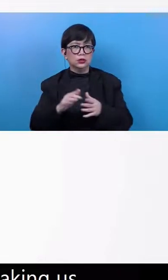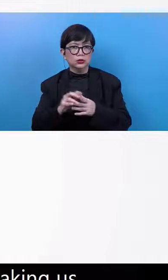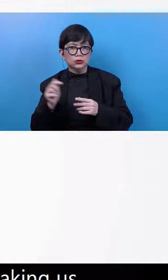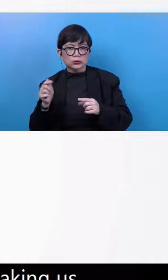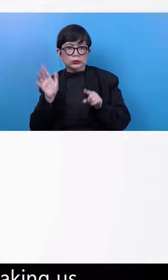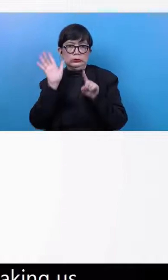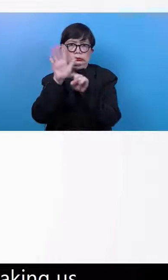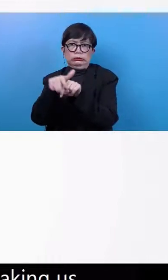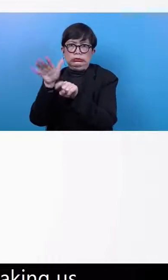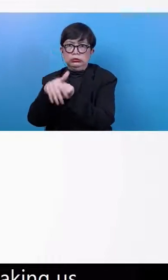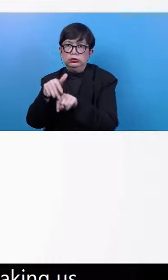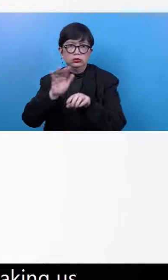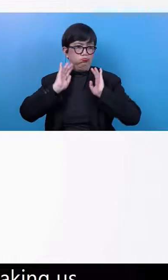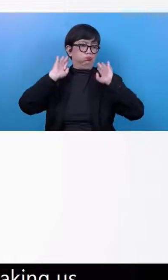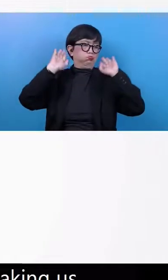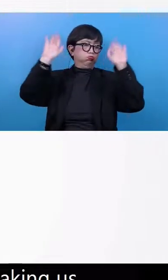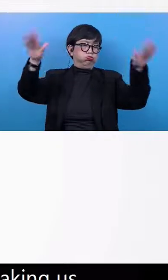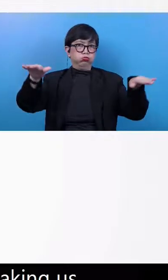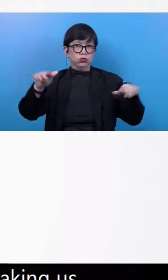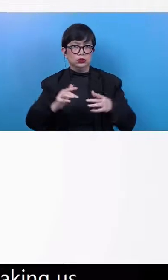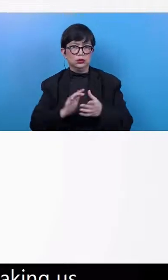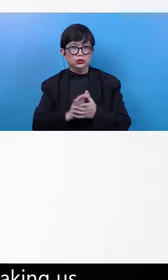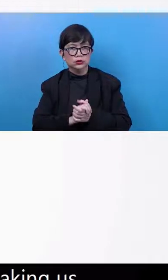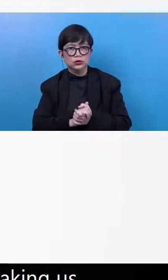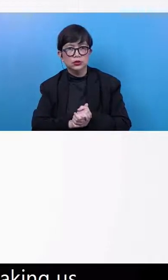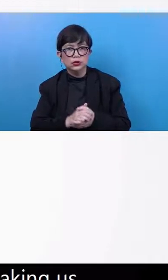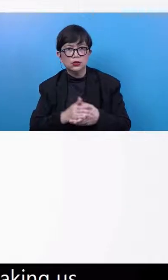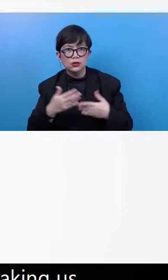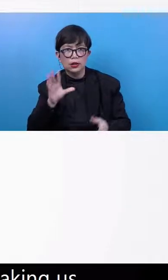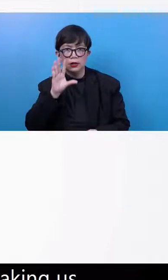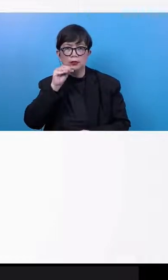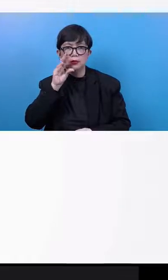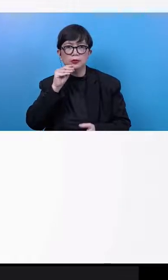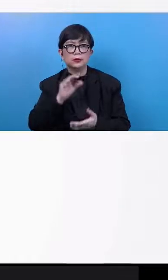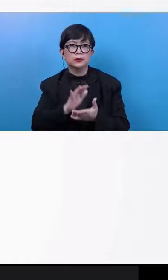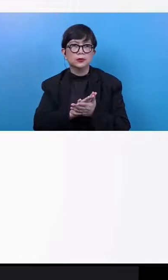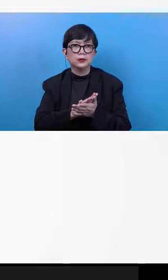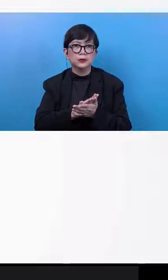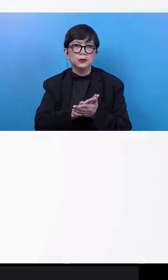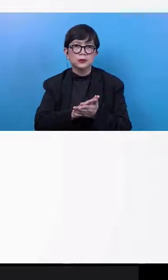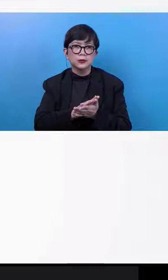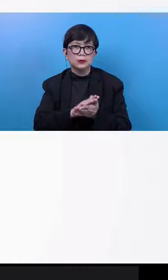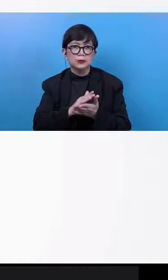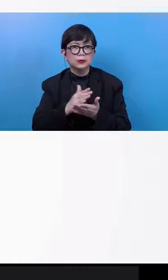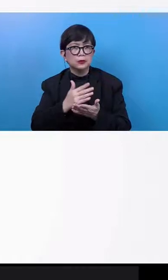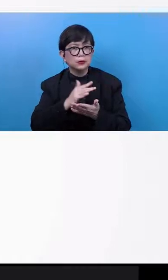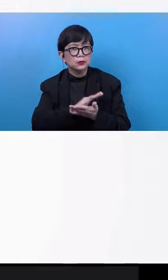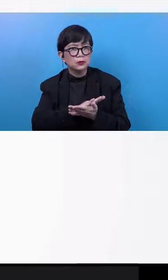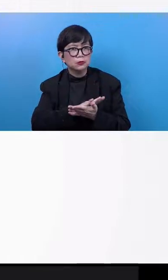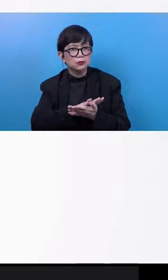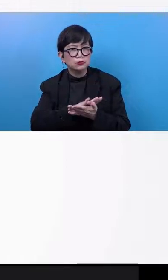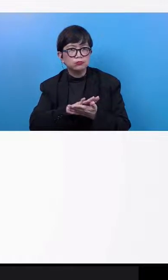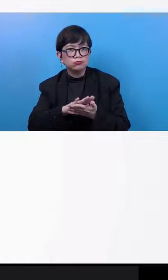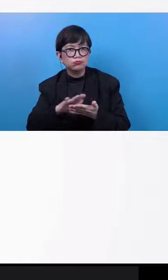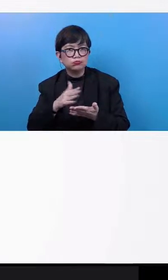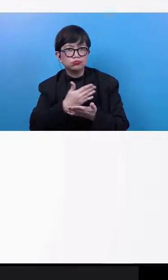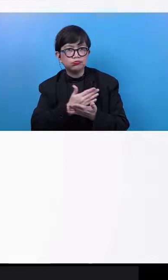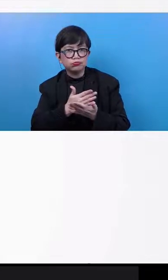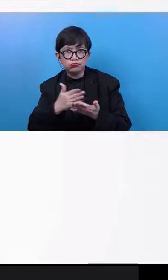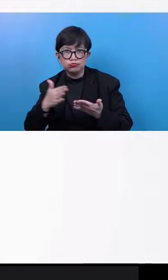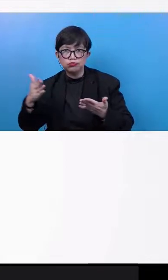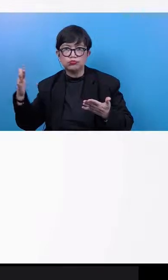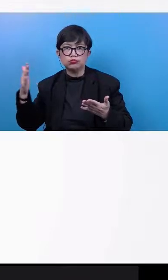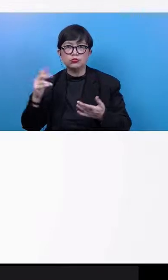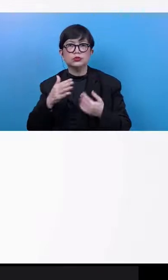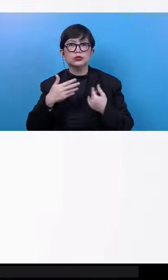the language and principles of the United Nations Charter. We found in our analysis that even before the tragedy